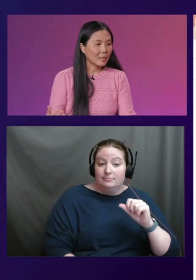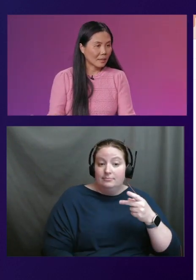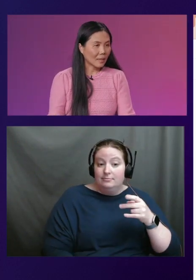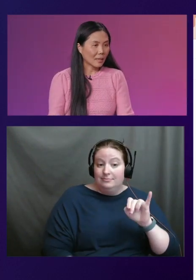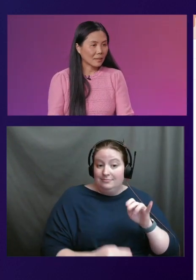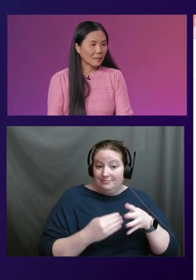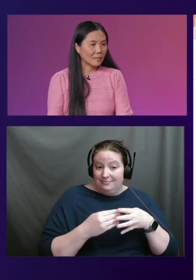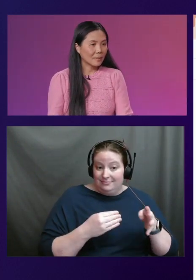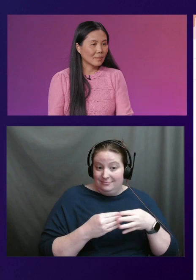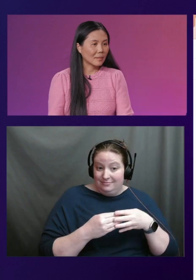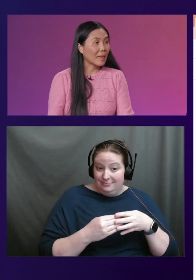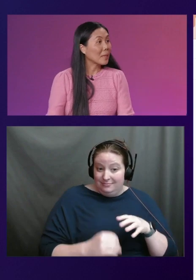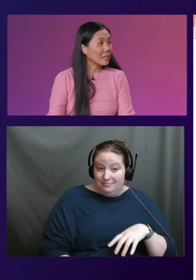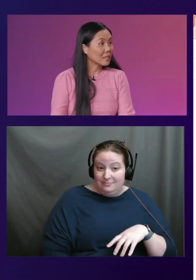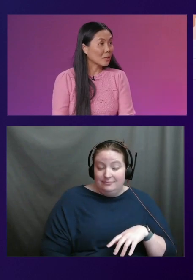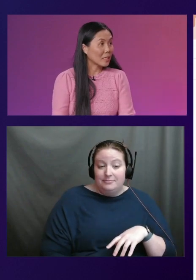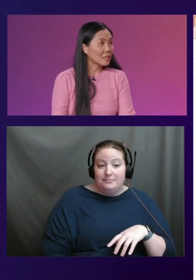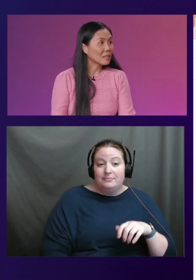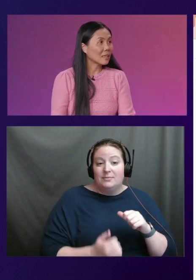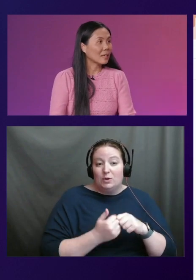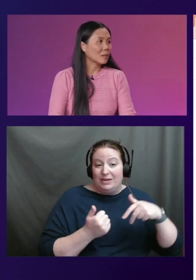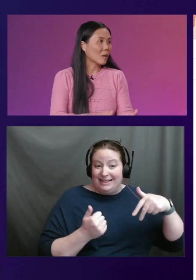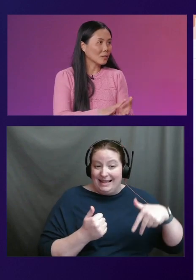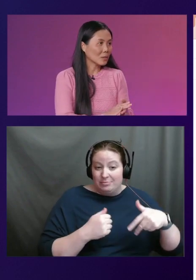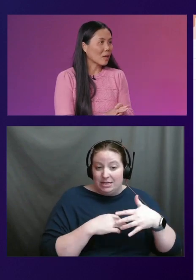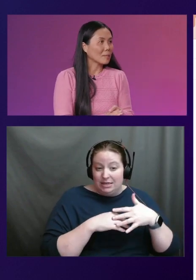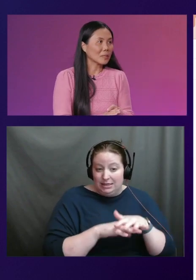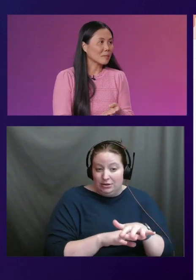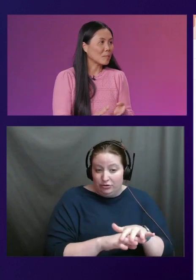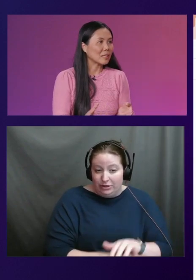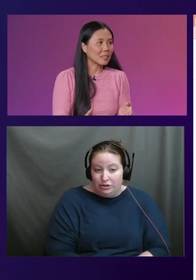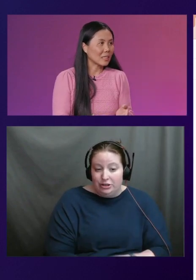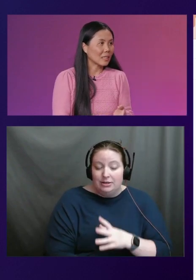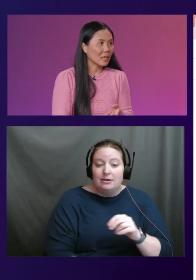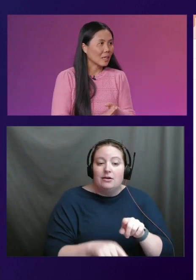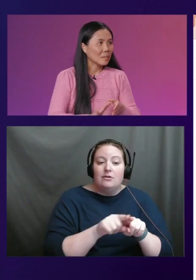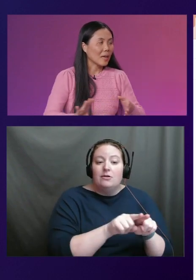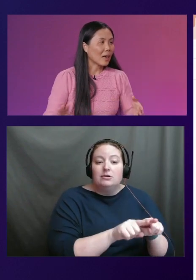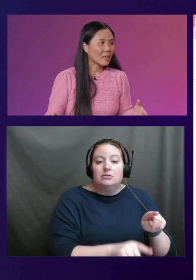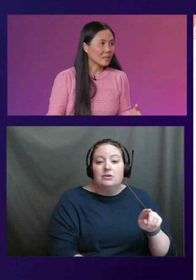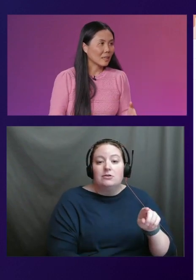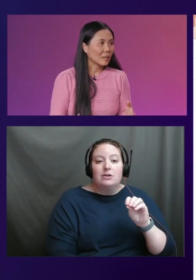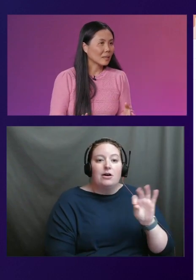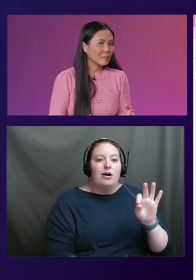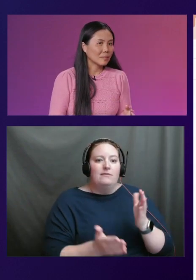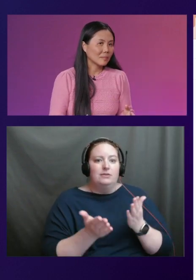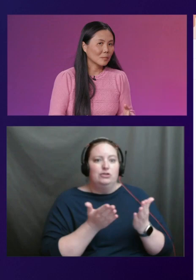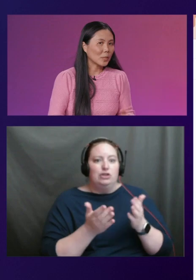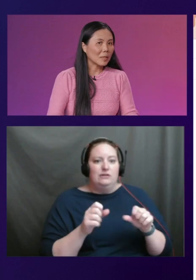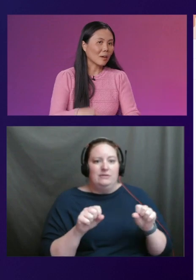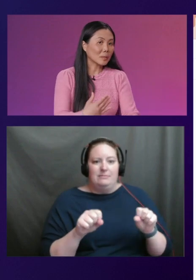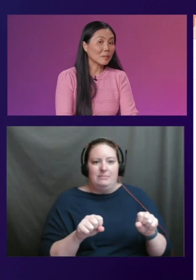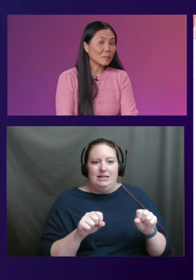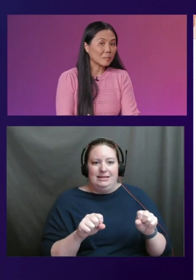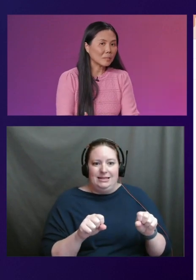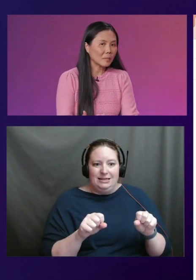the Lambda integration, and also the observability behind,